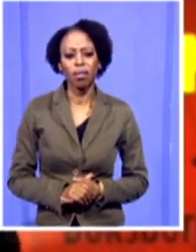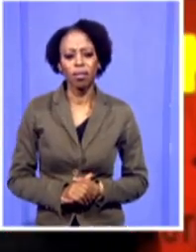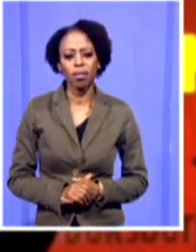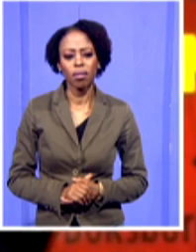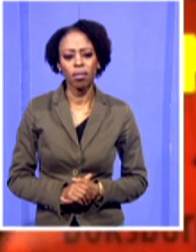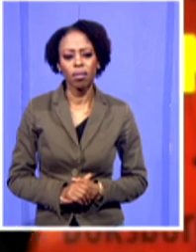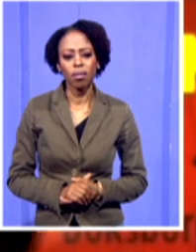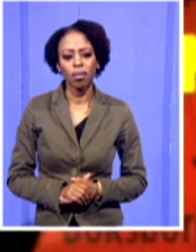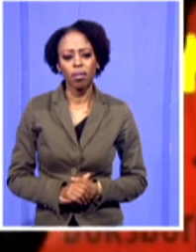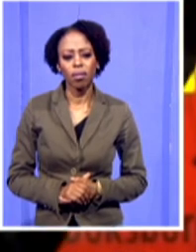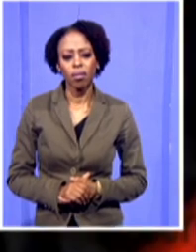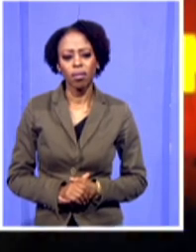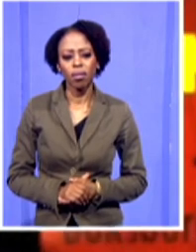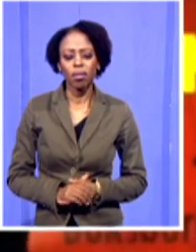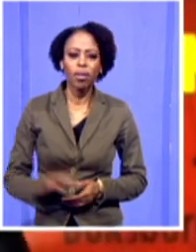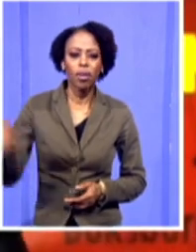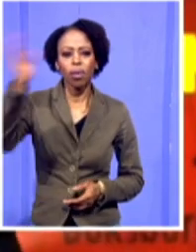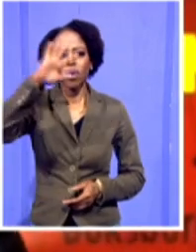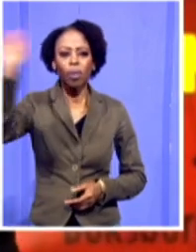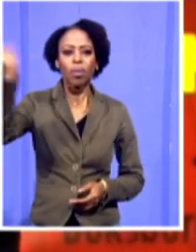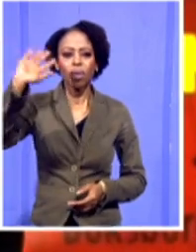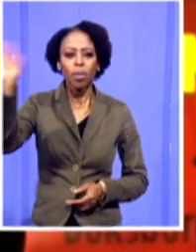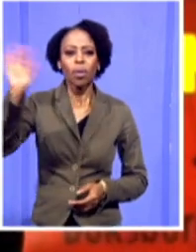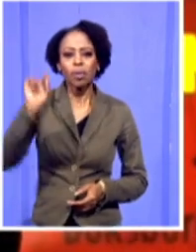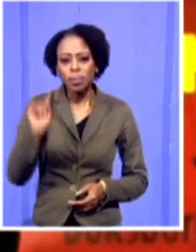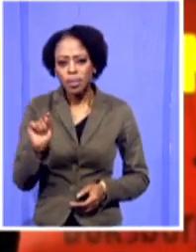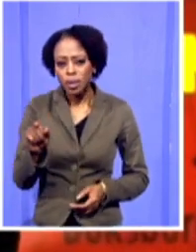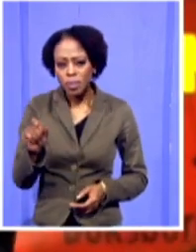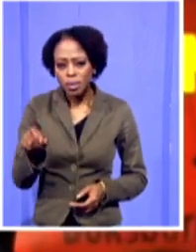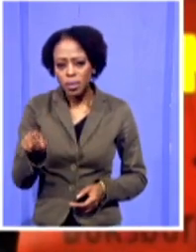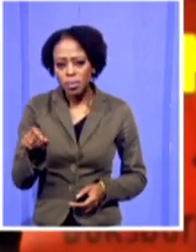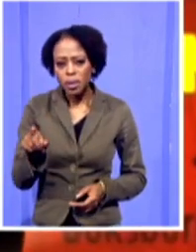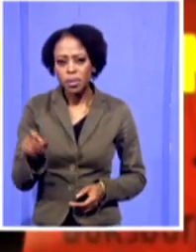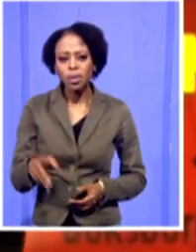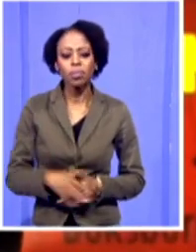Yes, the one who's waving the hand.